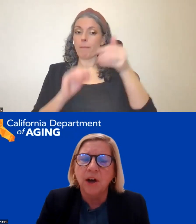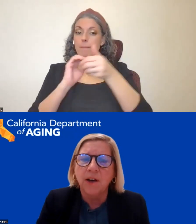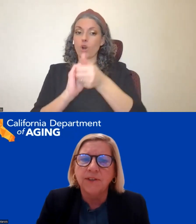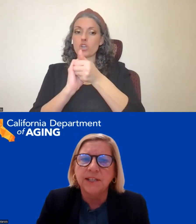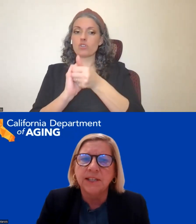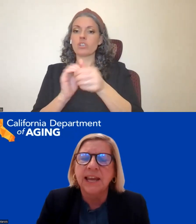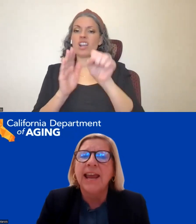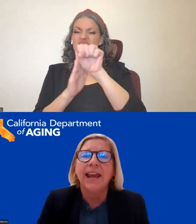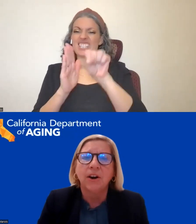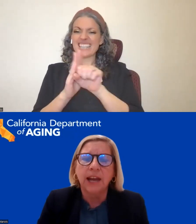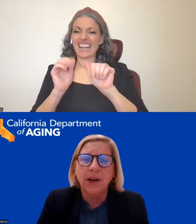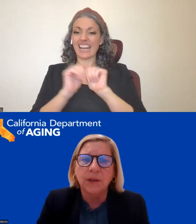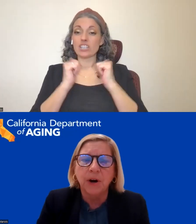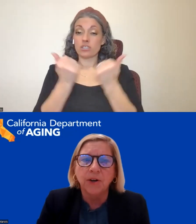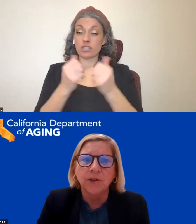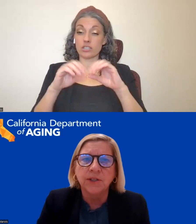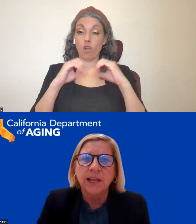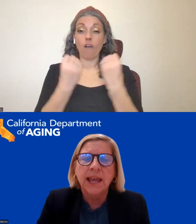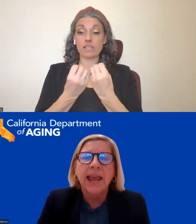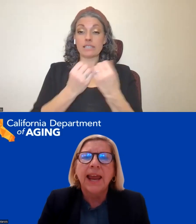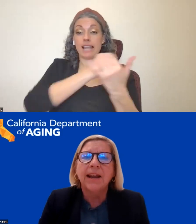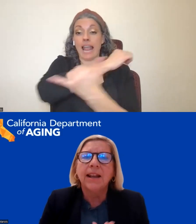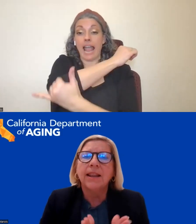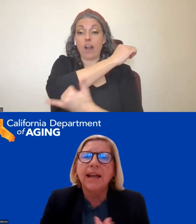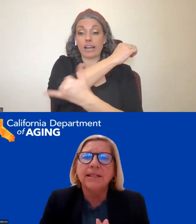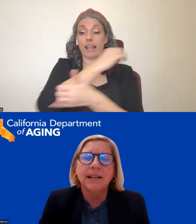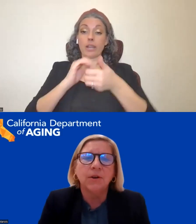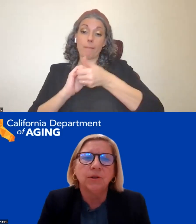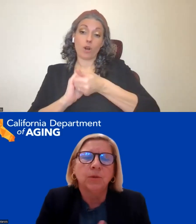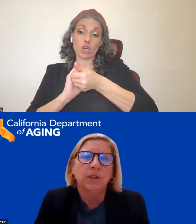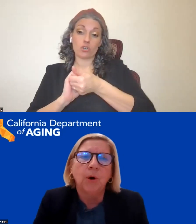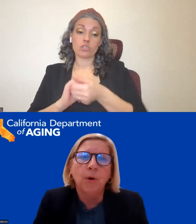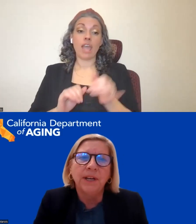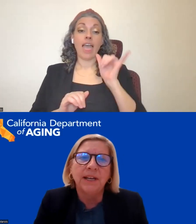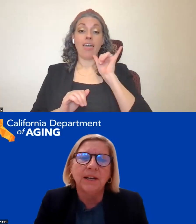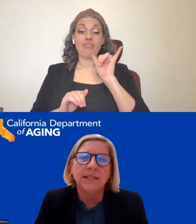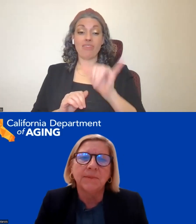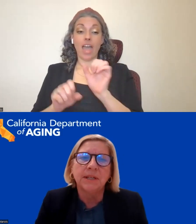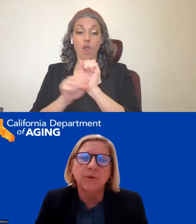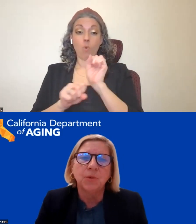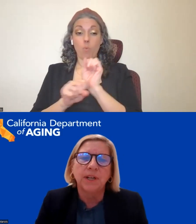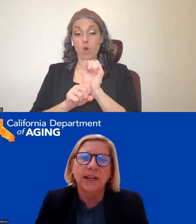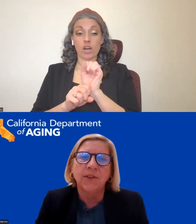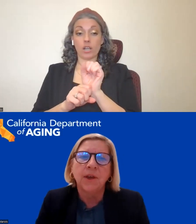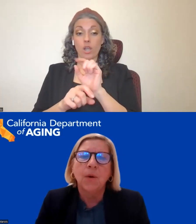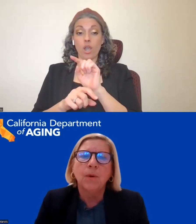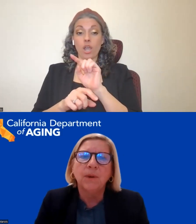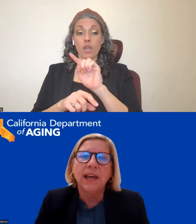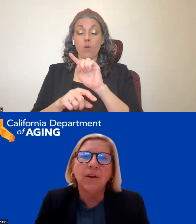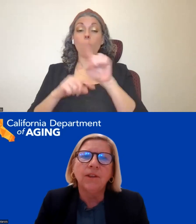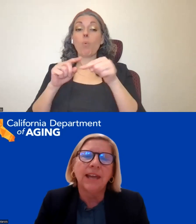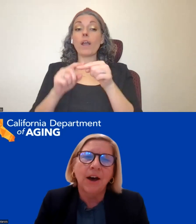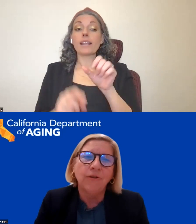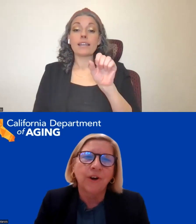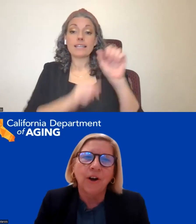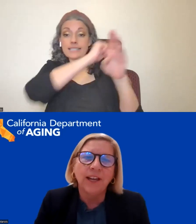departments and offices, and our county partners. And that stakeholder work culminated on September 20th, when we